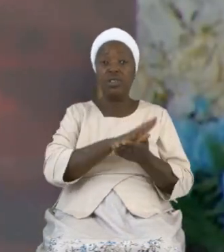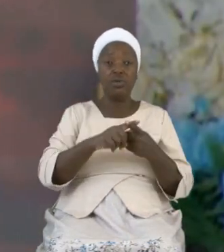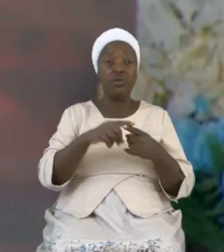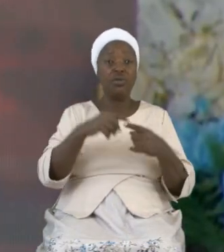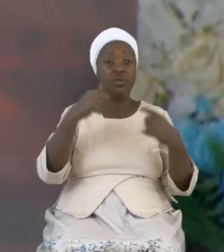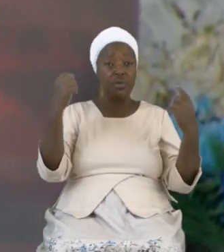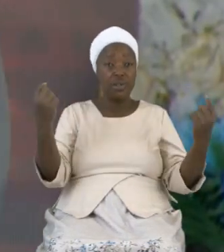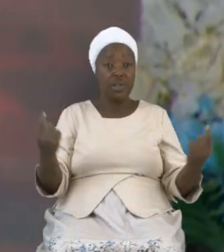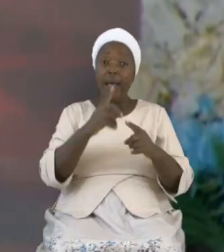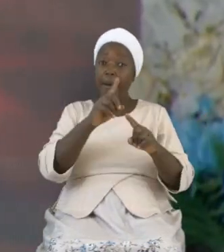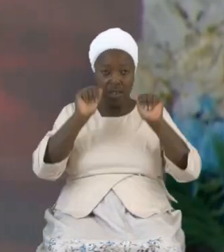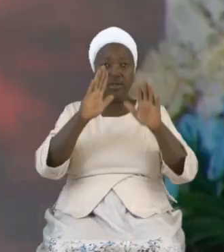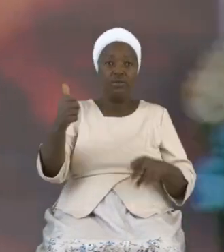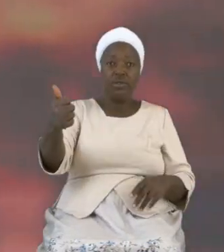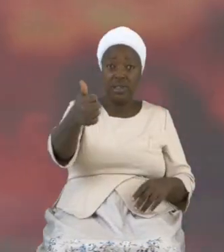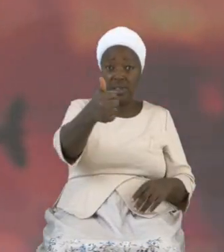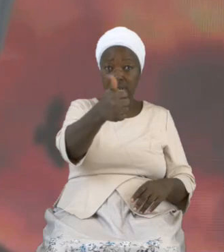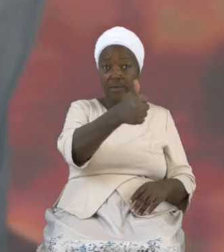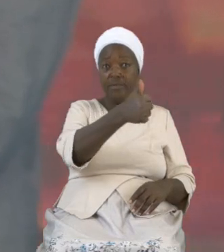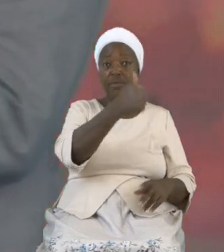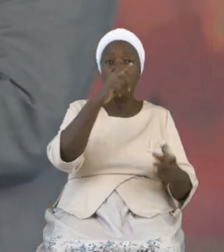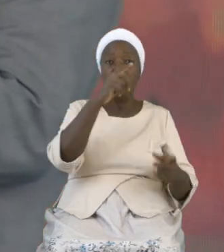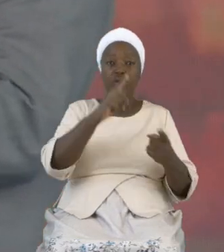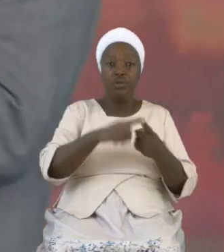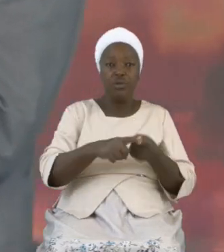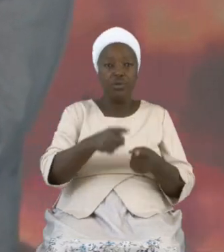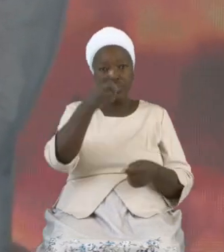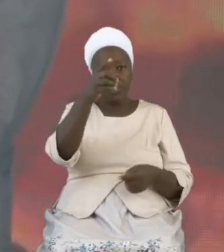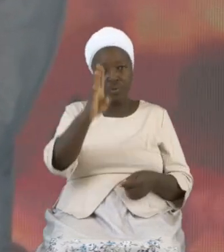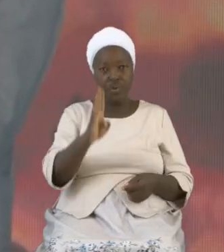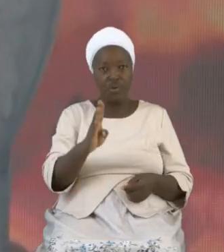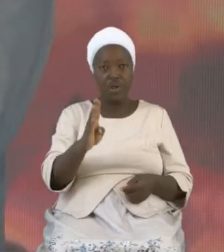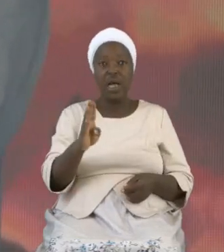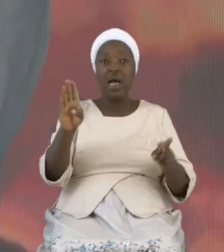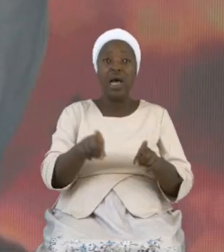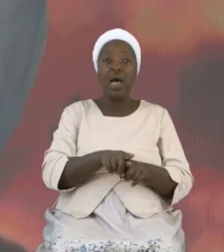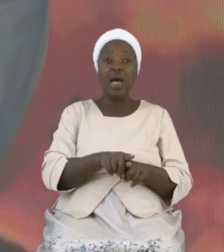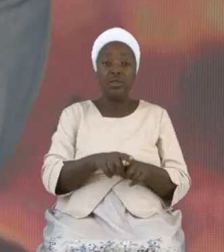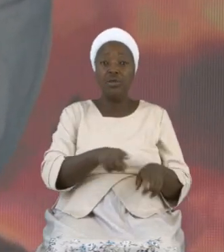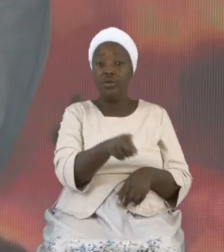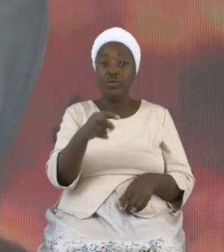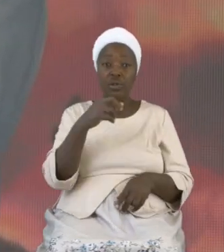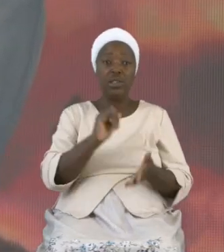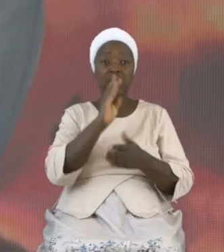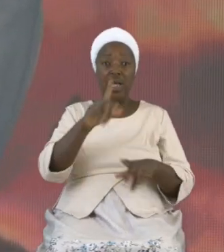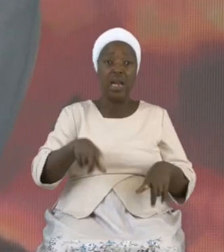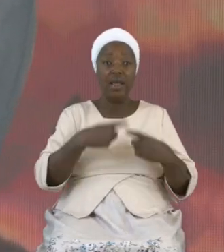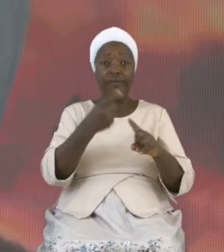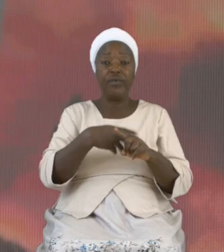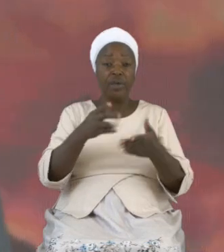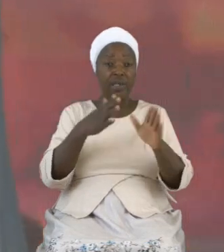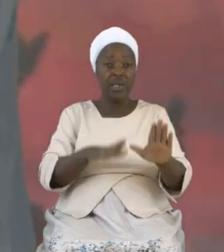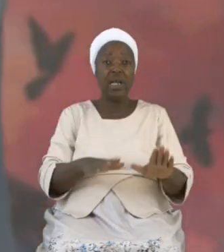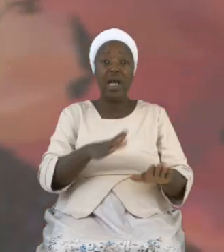unto God as those that are alive from the dead, and your members,